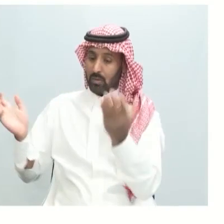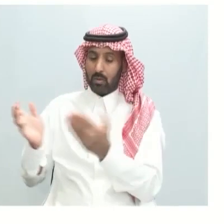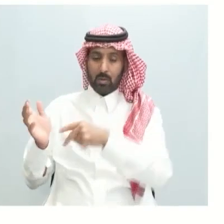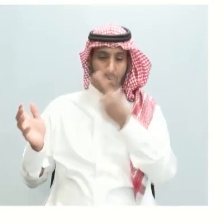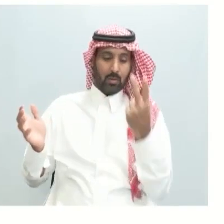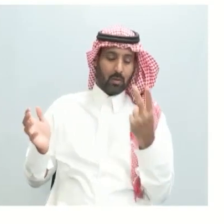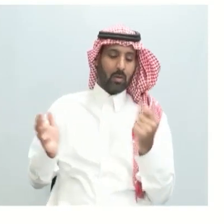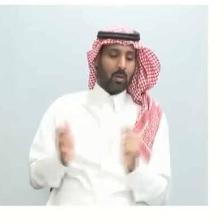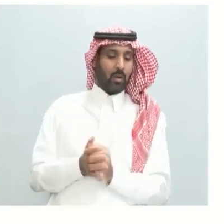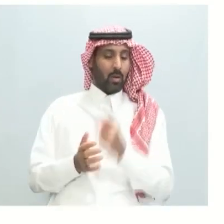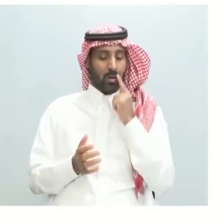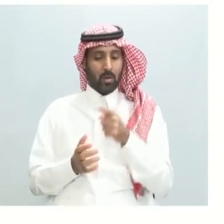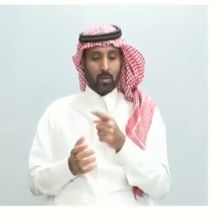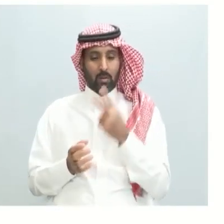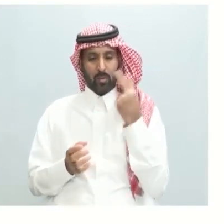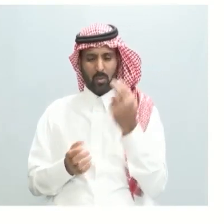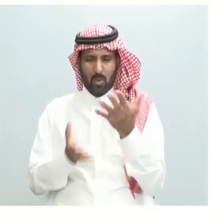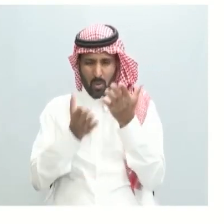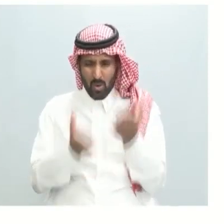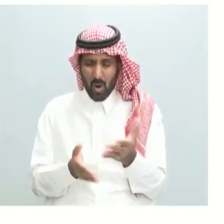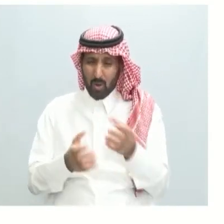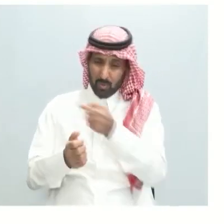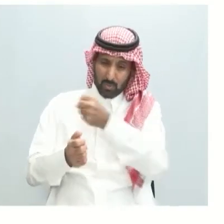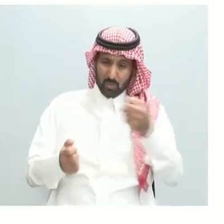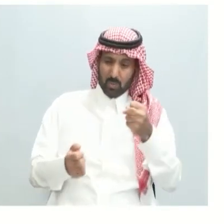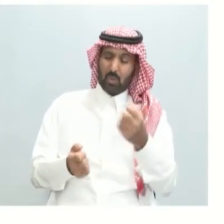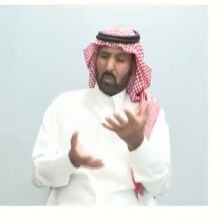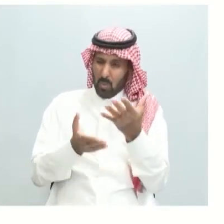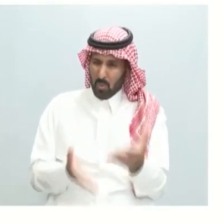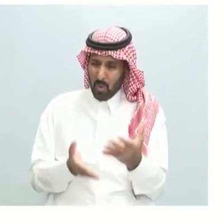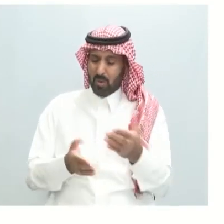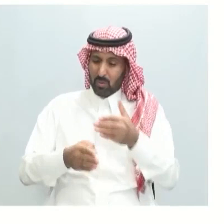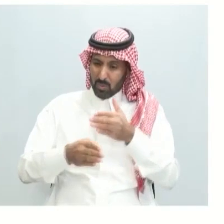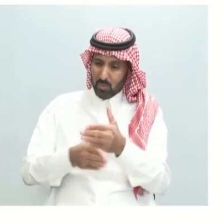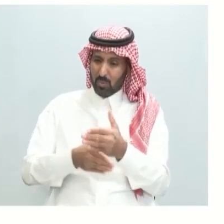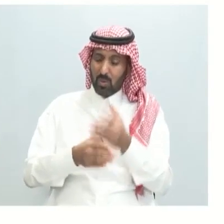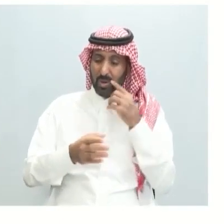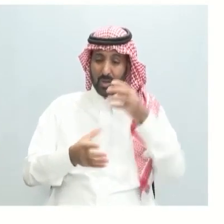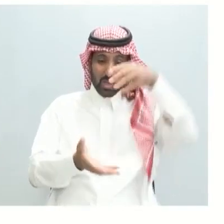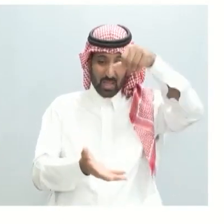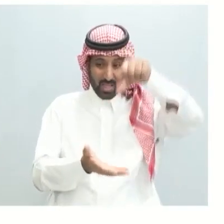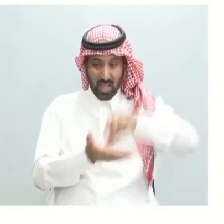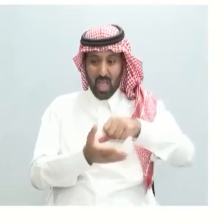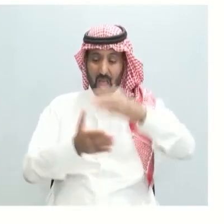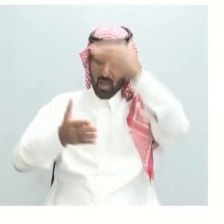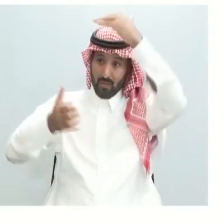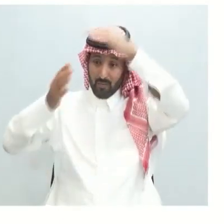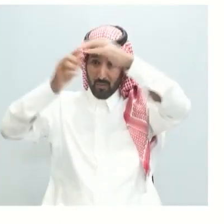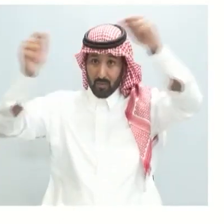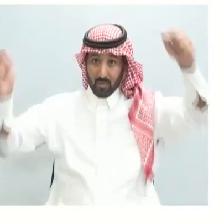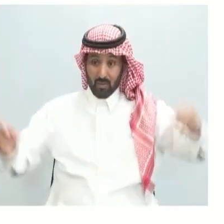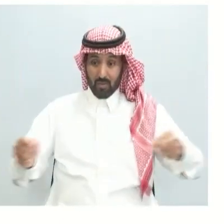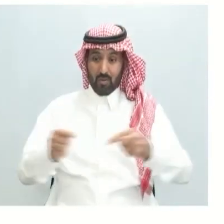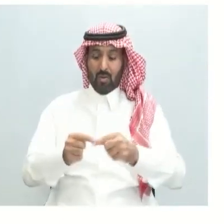Number two, an ornate heavy wooden door is placed in the middle of the structure. An